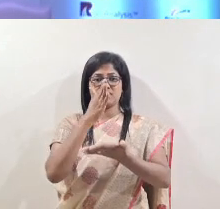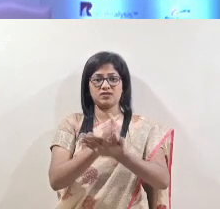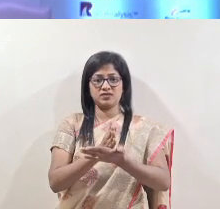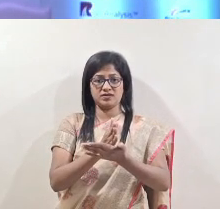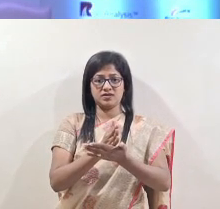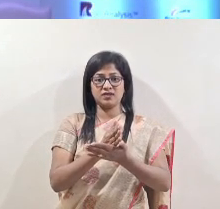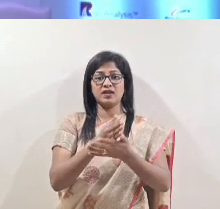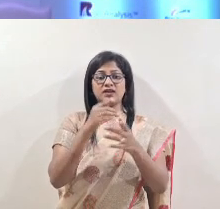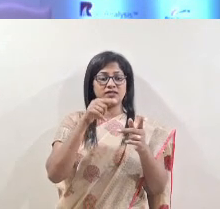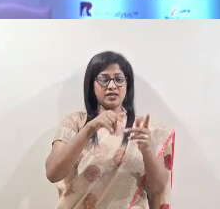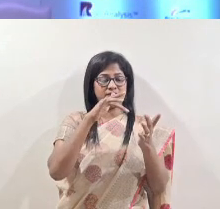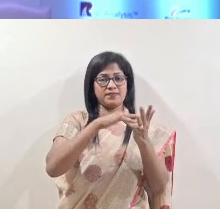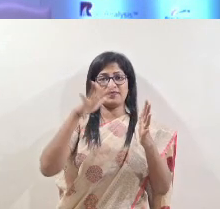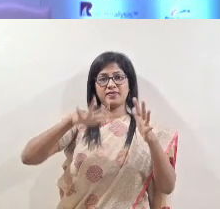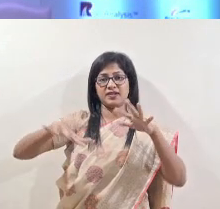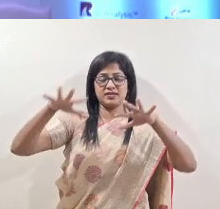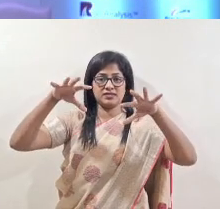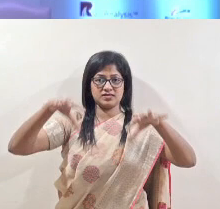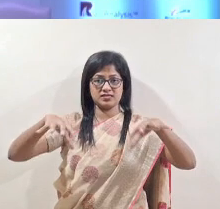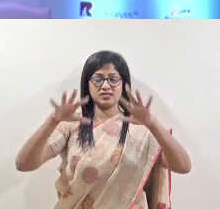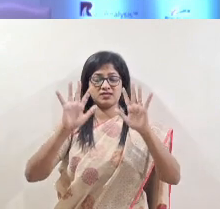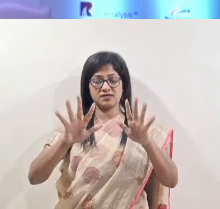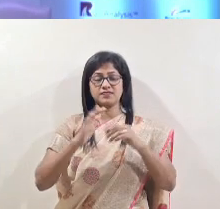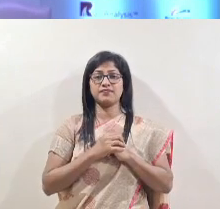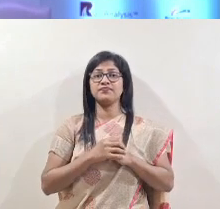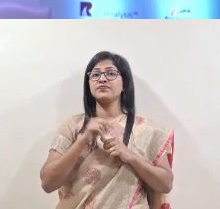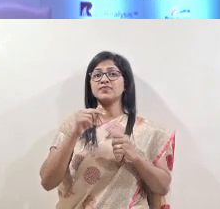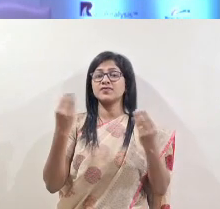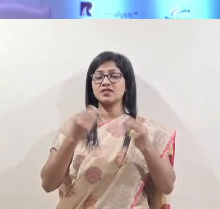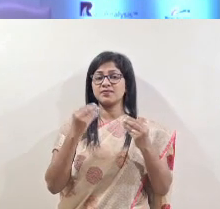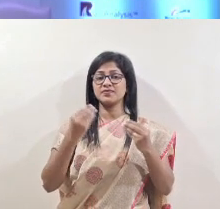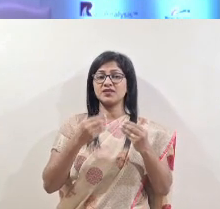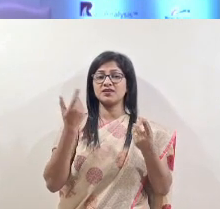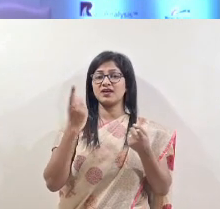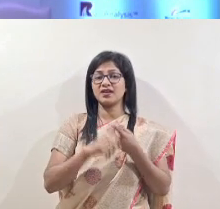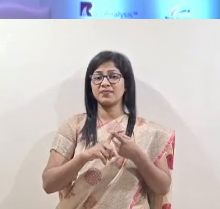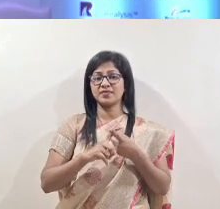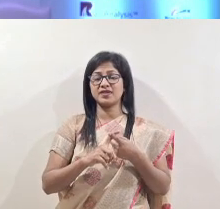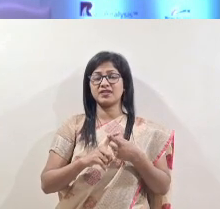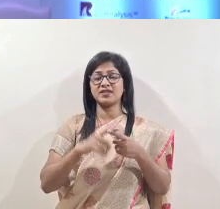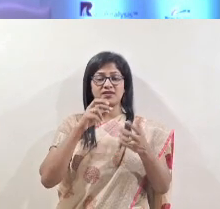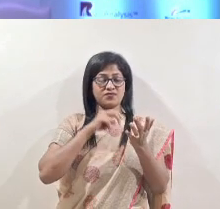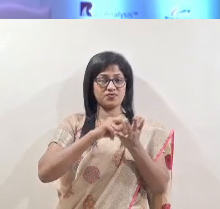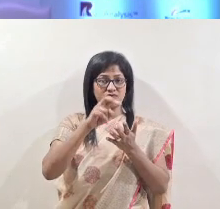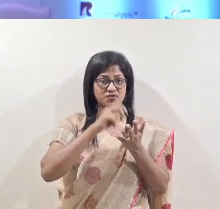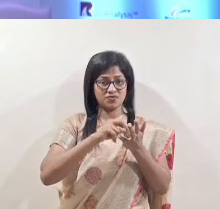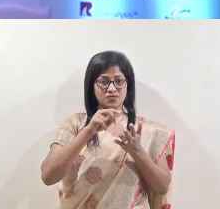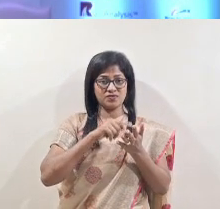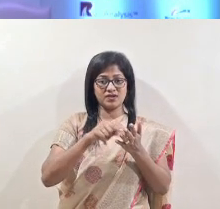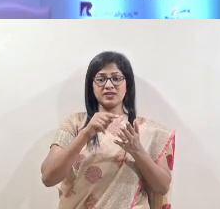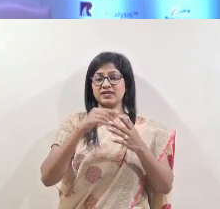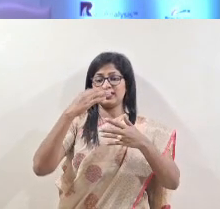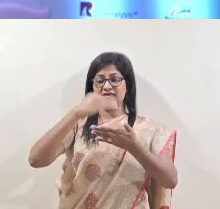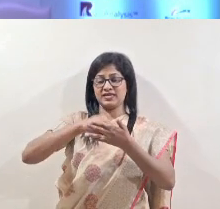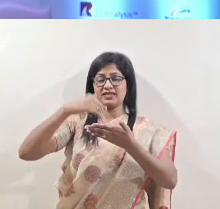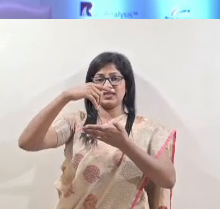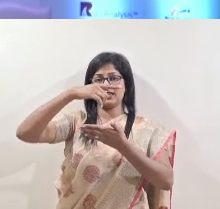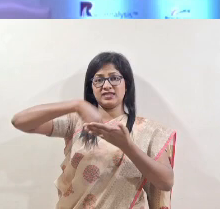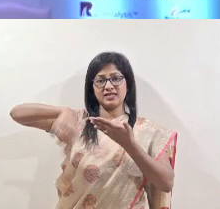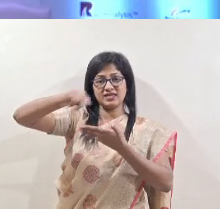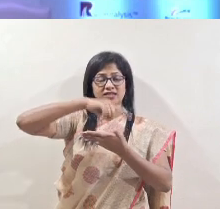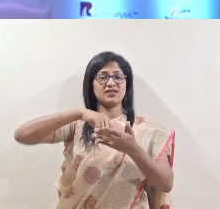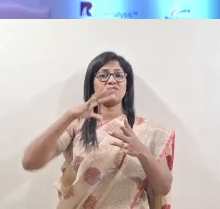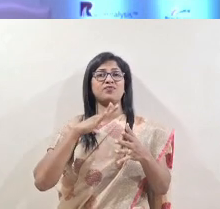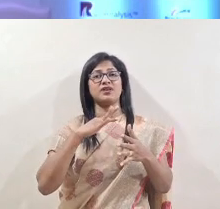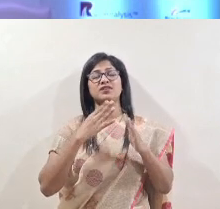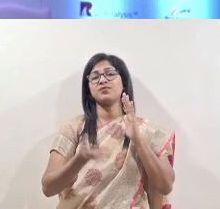locations exist. So since sometimes what happens, pedestrians find more waiting times at intersections. So because